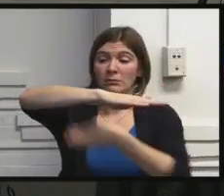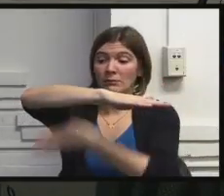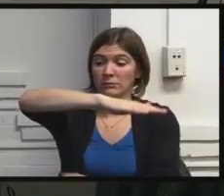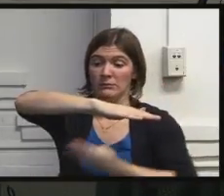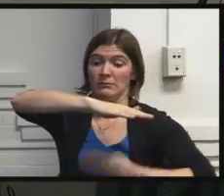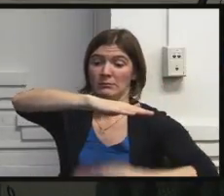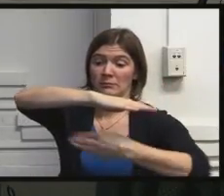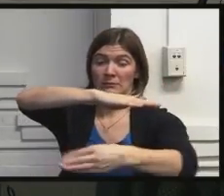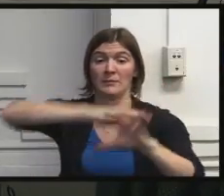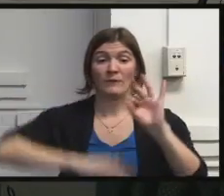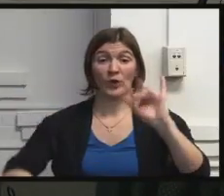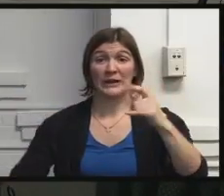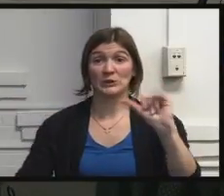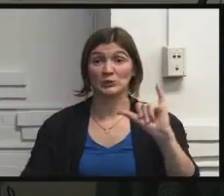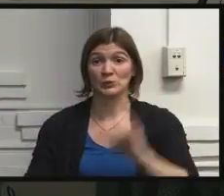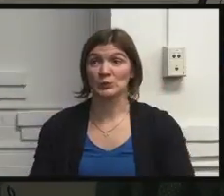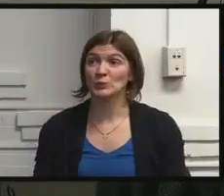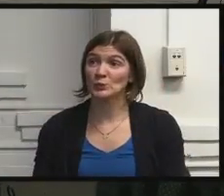seats, stems, and footings.